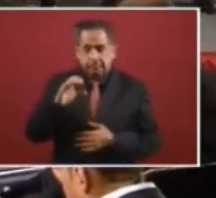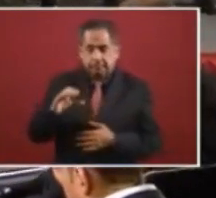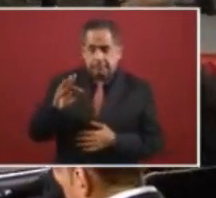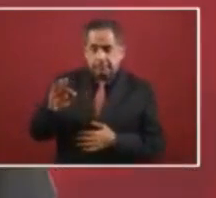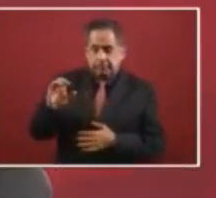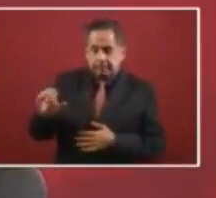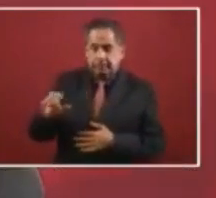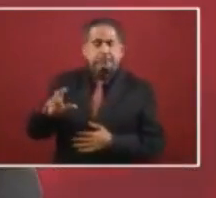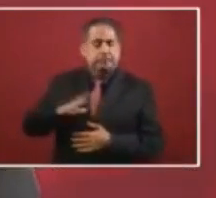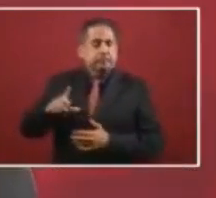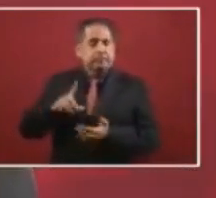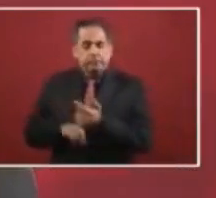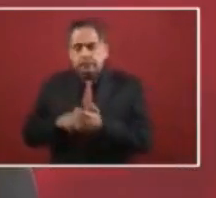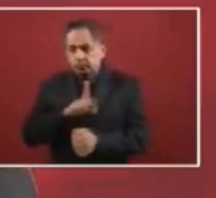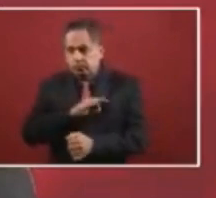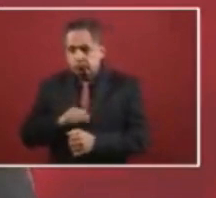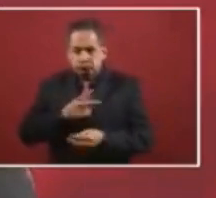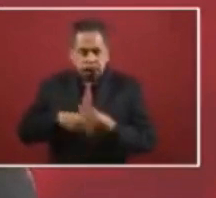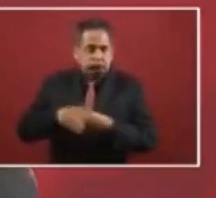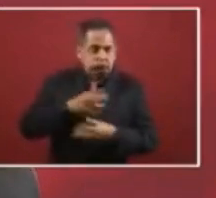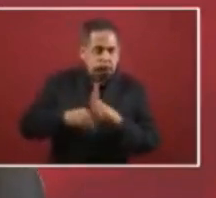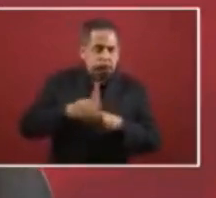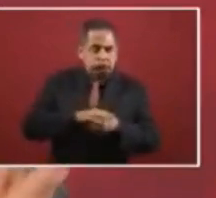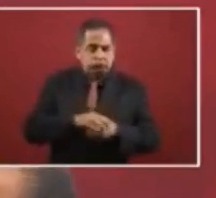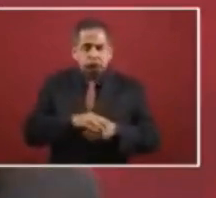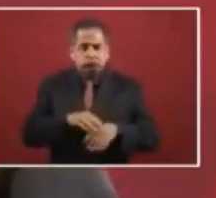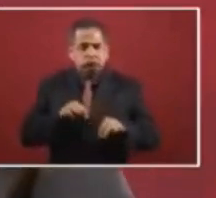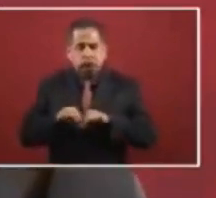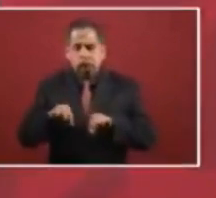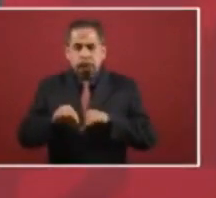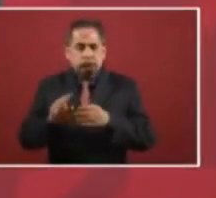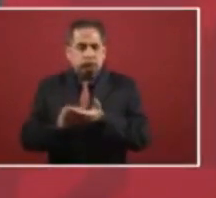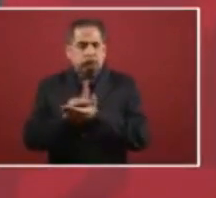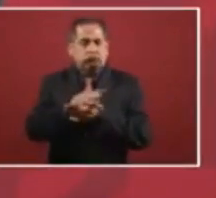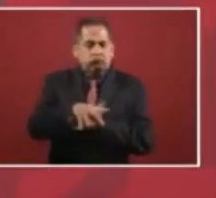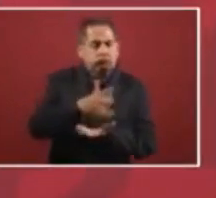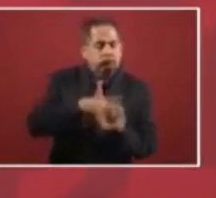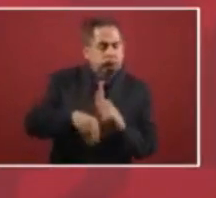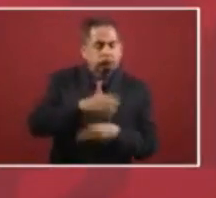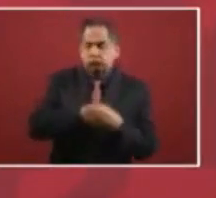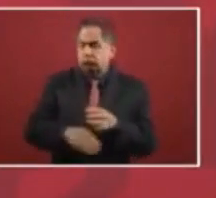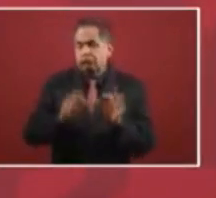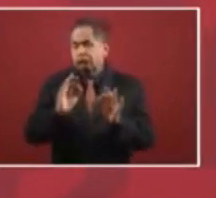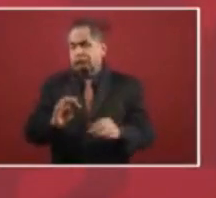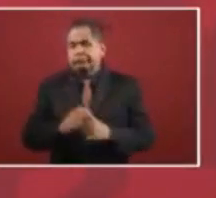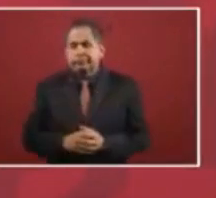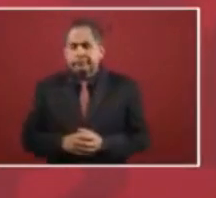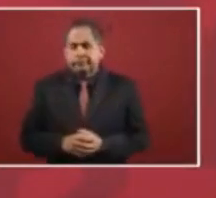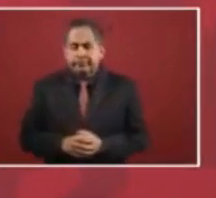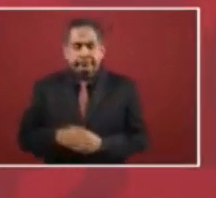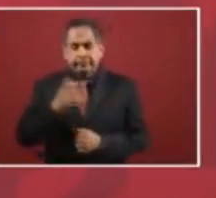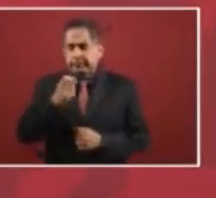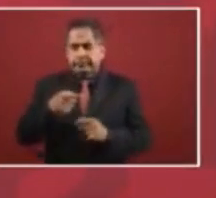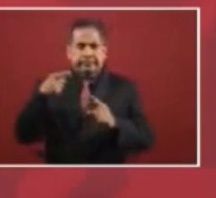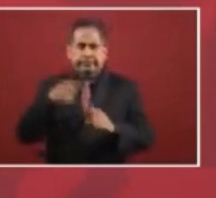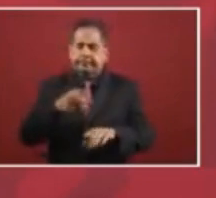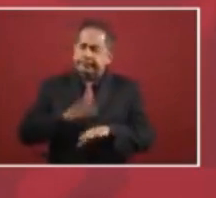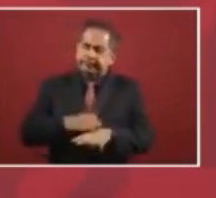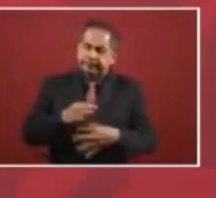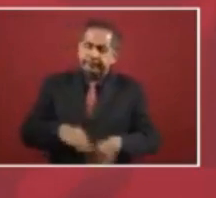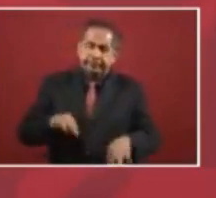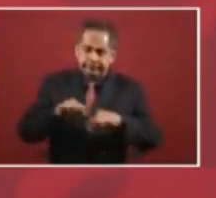that CFE have the capacity to have.